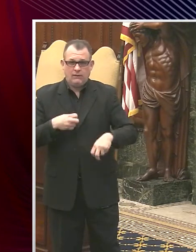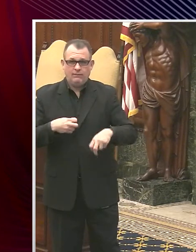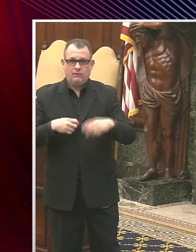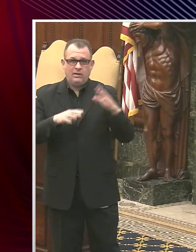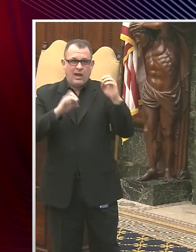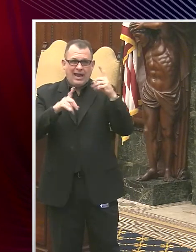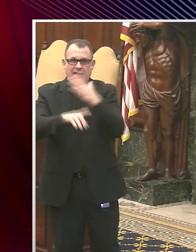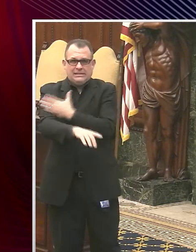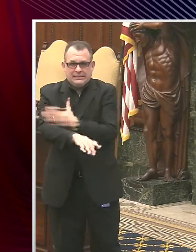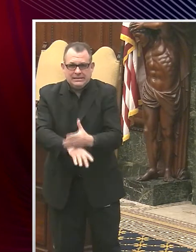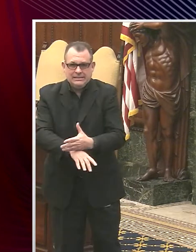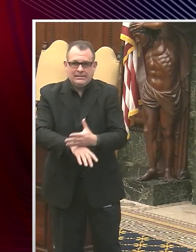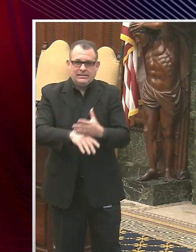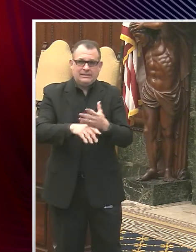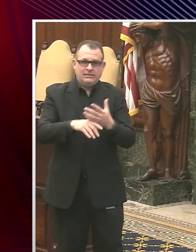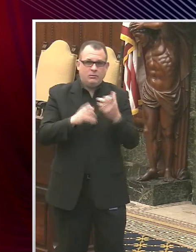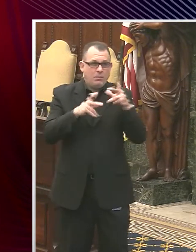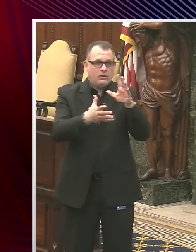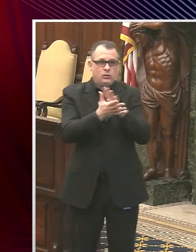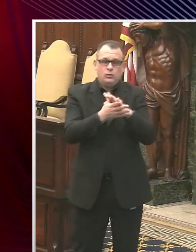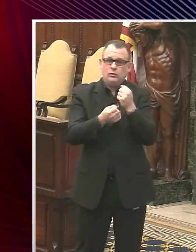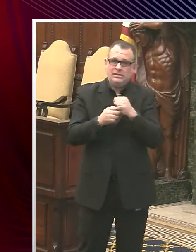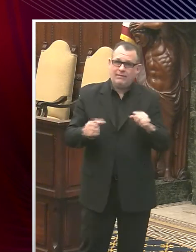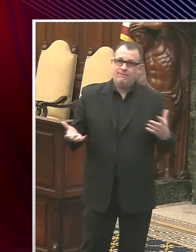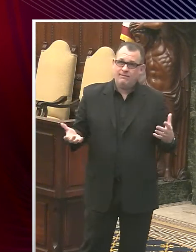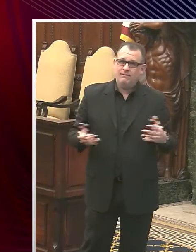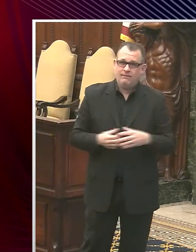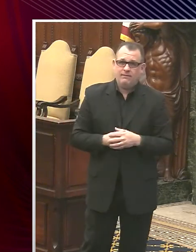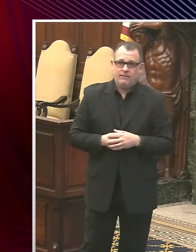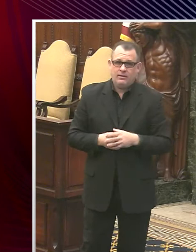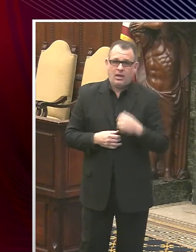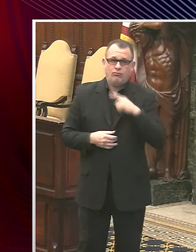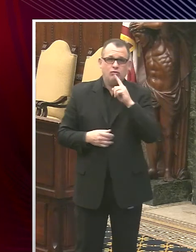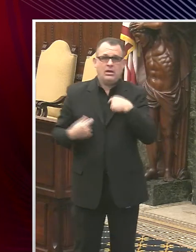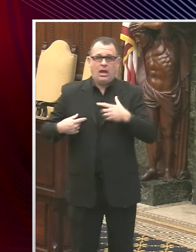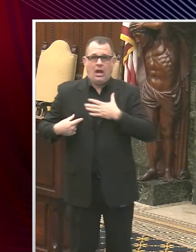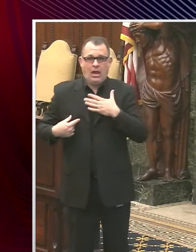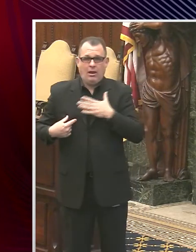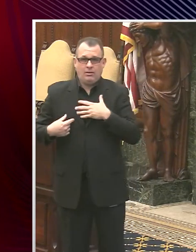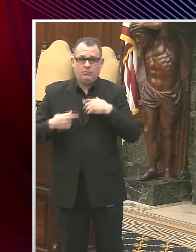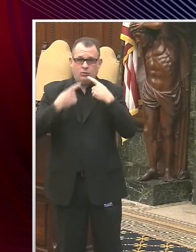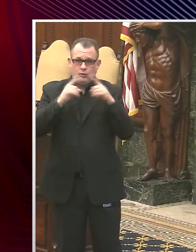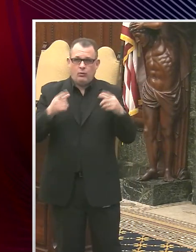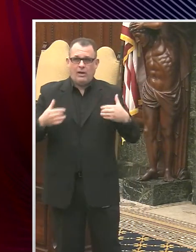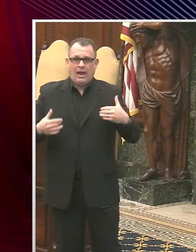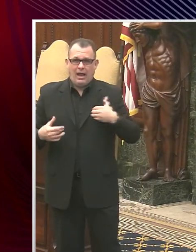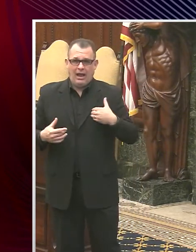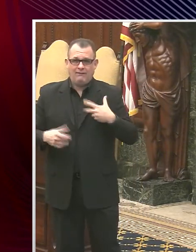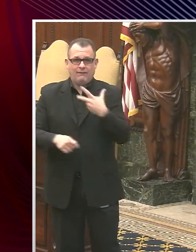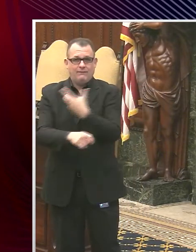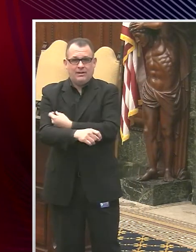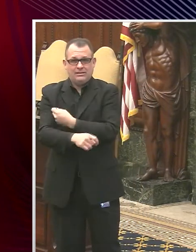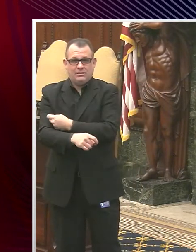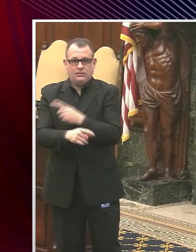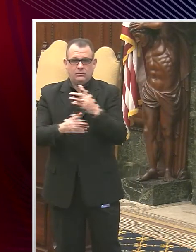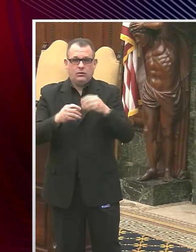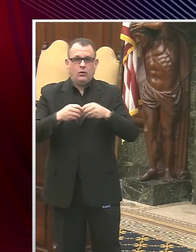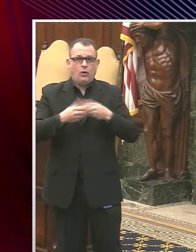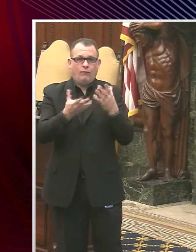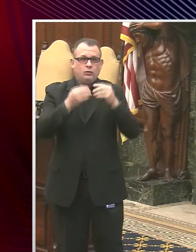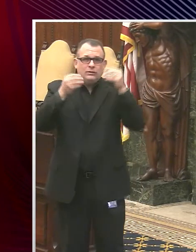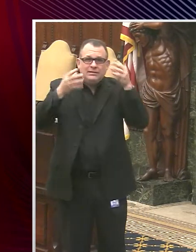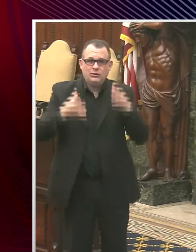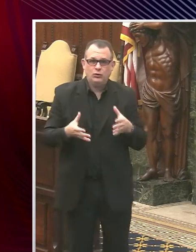school safely. And I'm very pleased that we now have vaccine offered to teachers. The